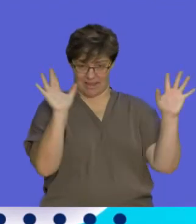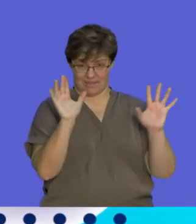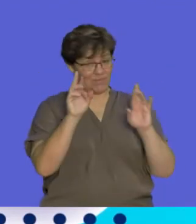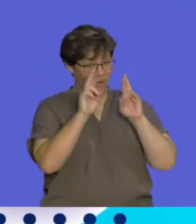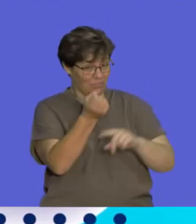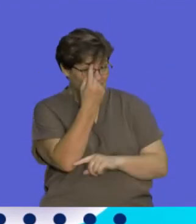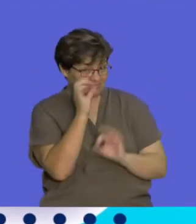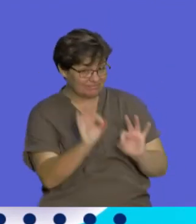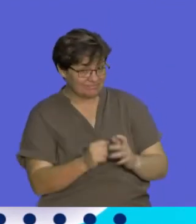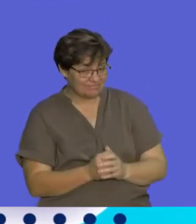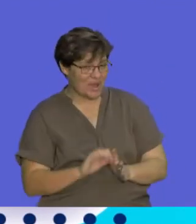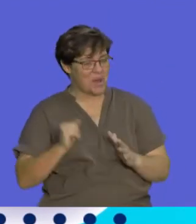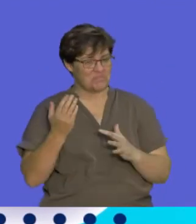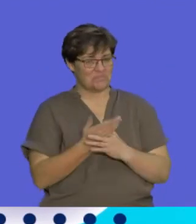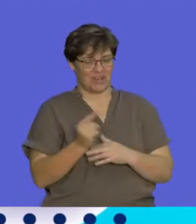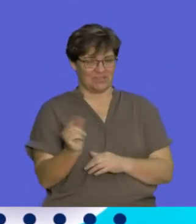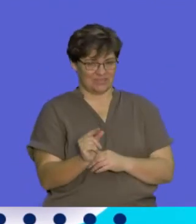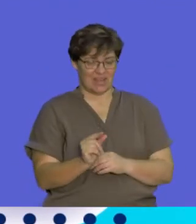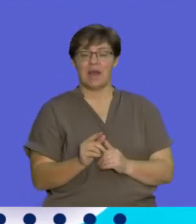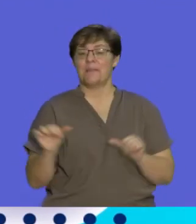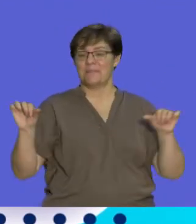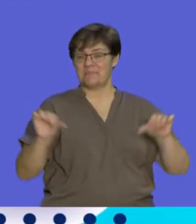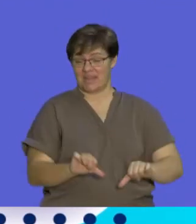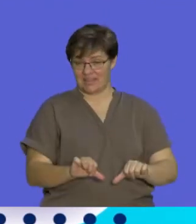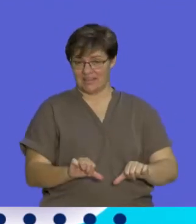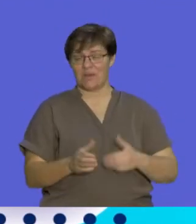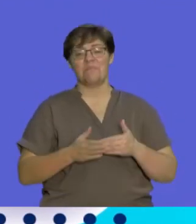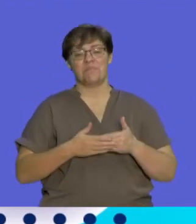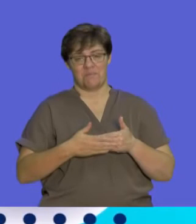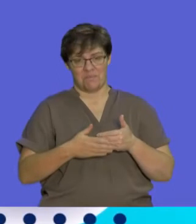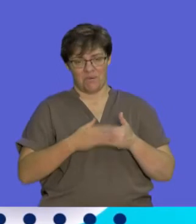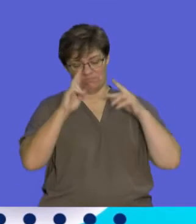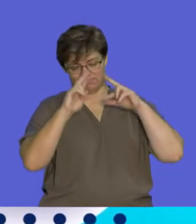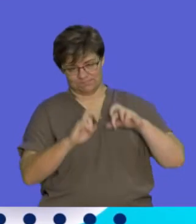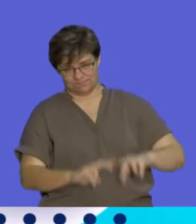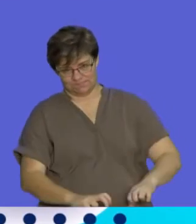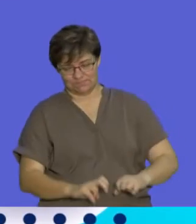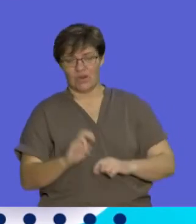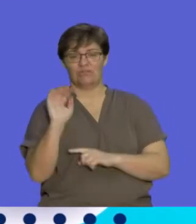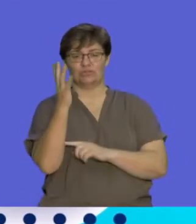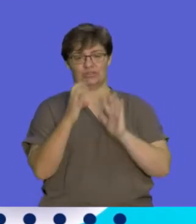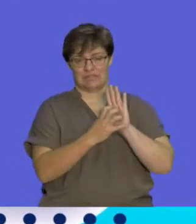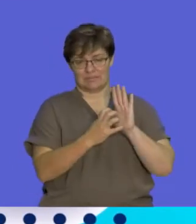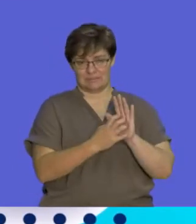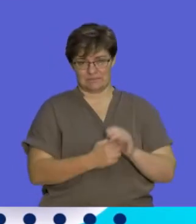Let's take a short break, and then we'll be back to do some more investigations of tree diagrams.